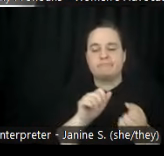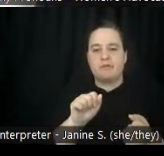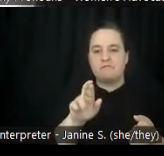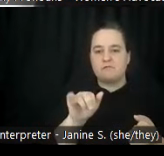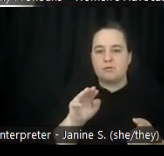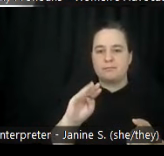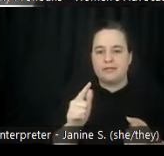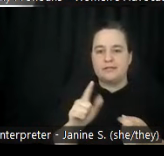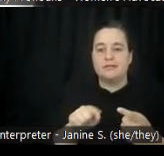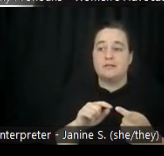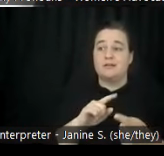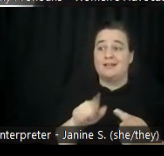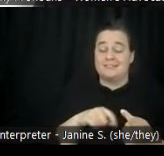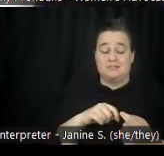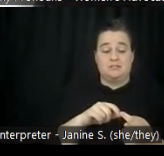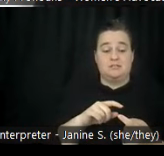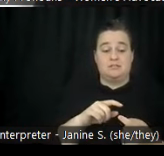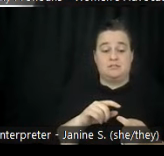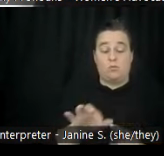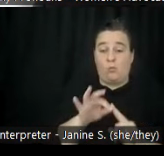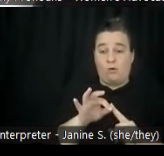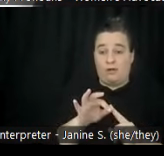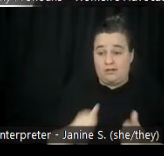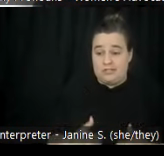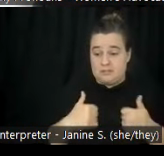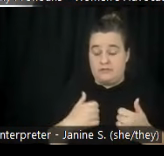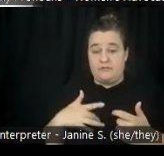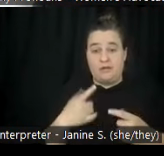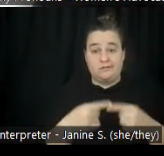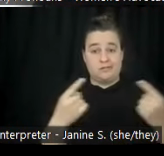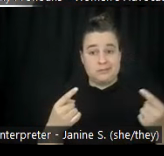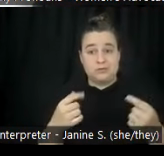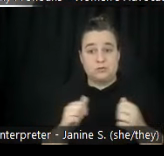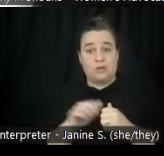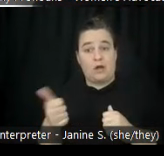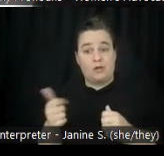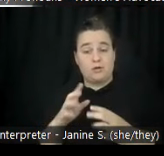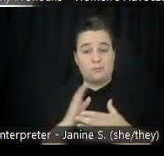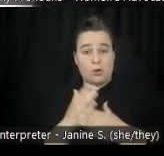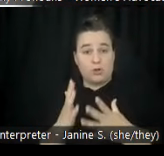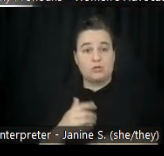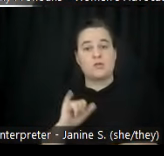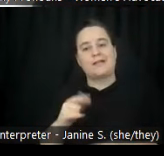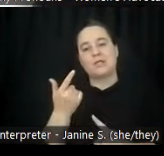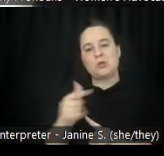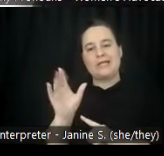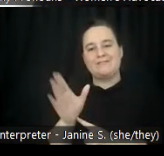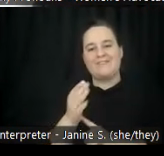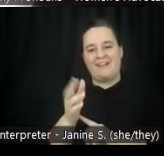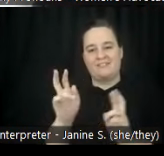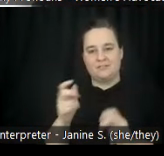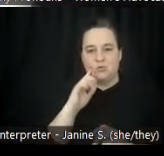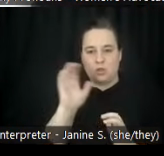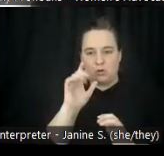have experiences where their partner was the opposite. So these are some things, some green flags that people can look for